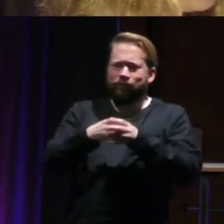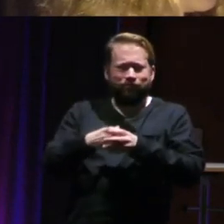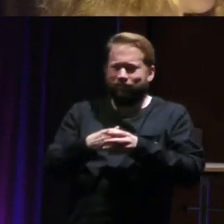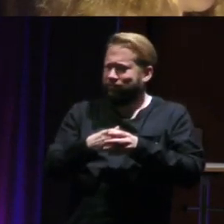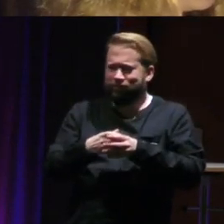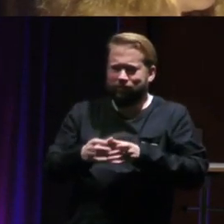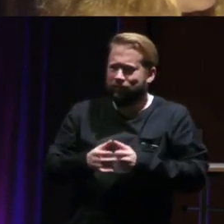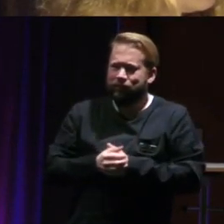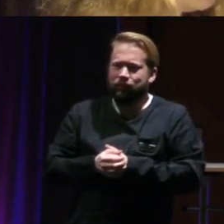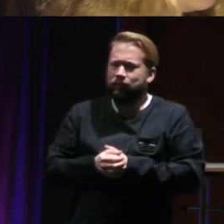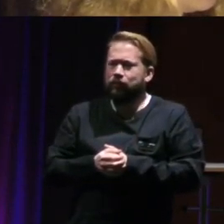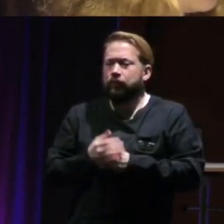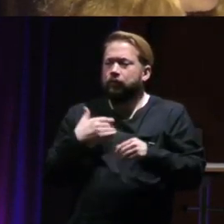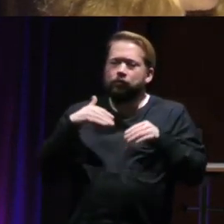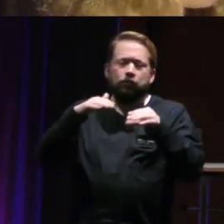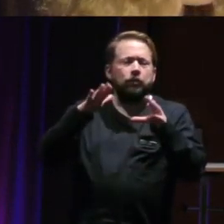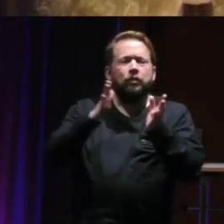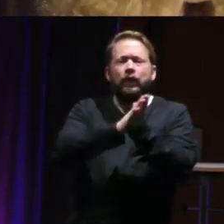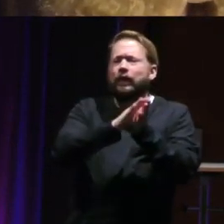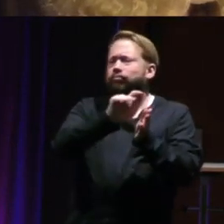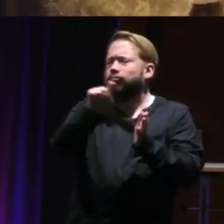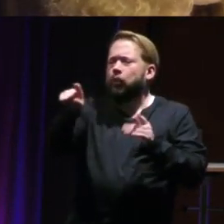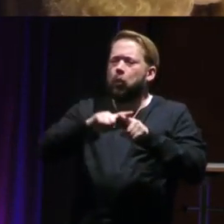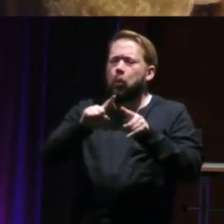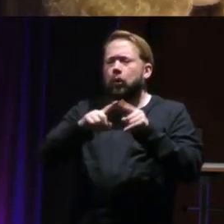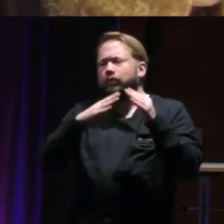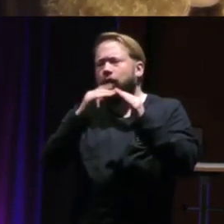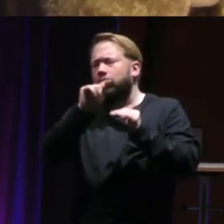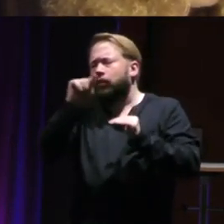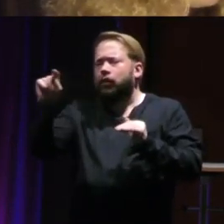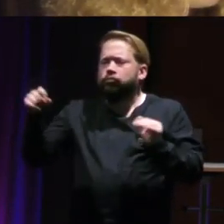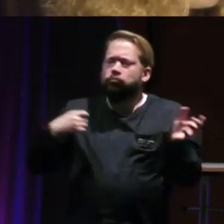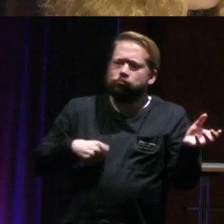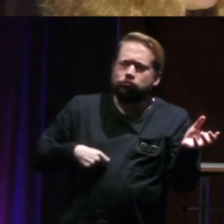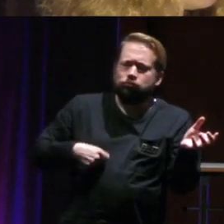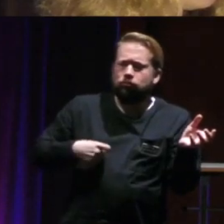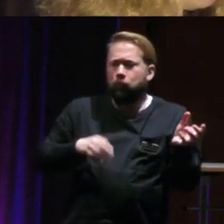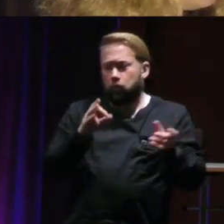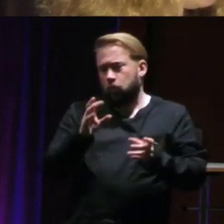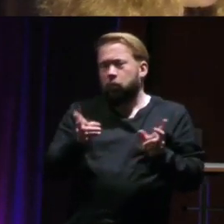Leningrad Rock Club at this time. So we were